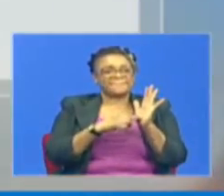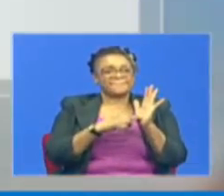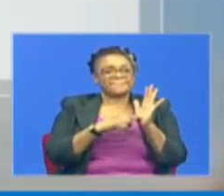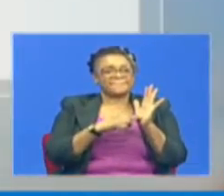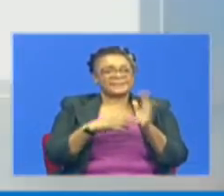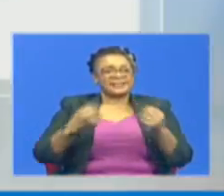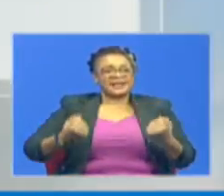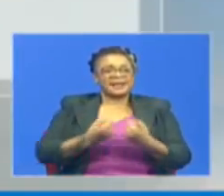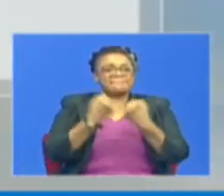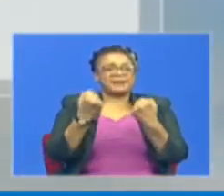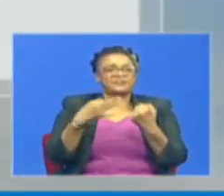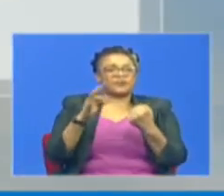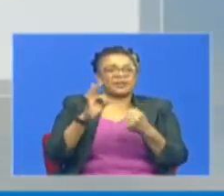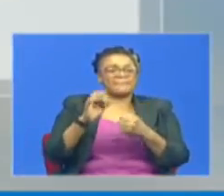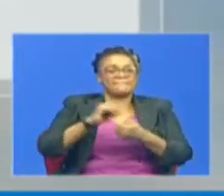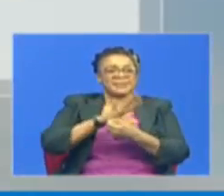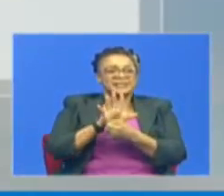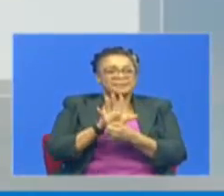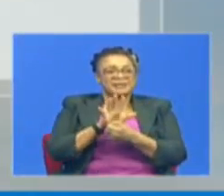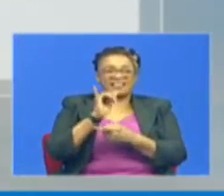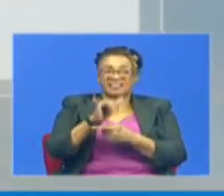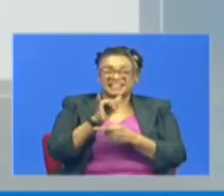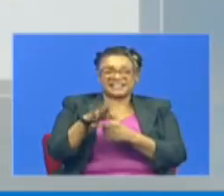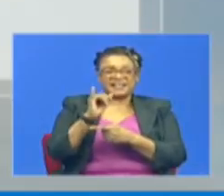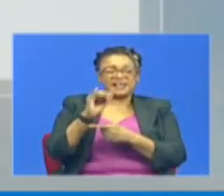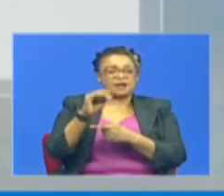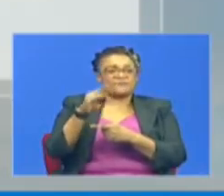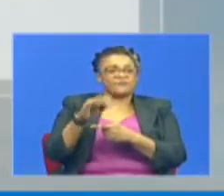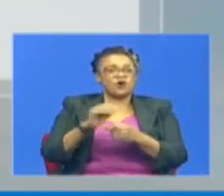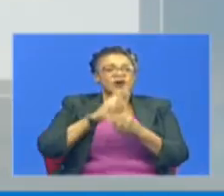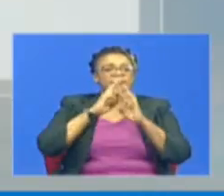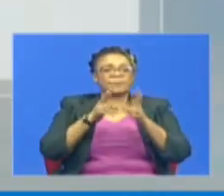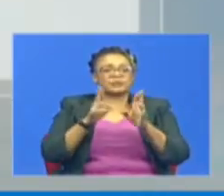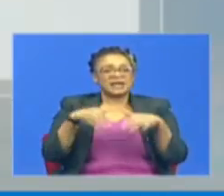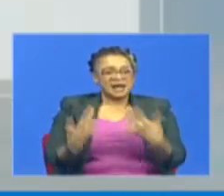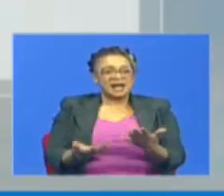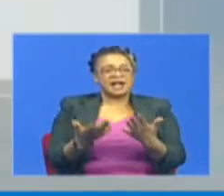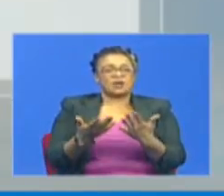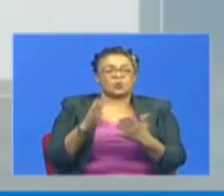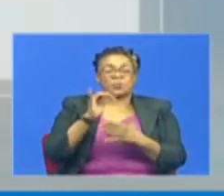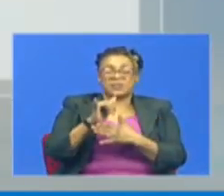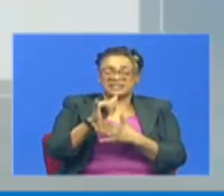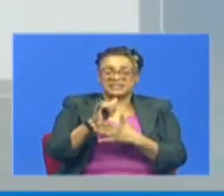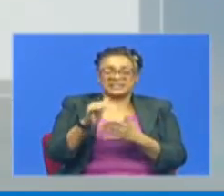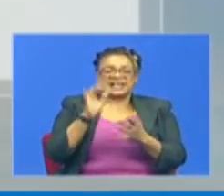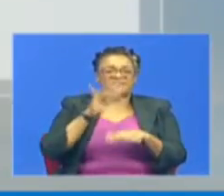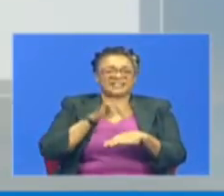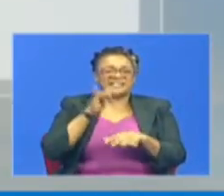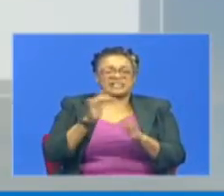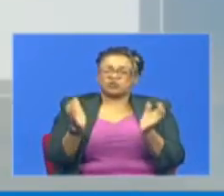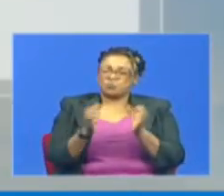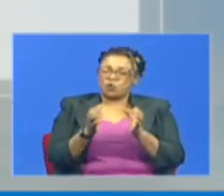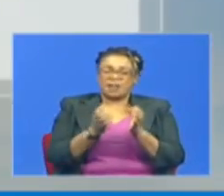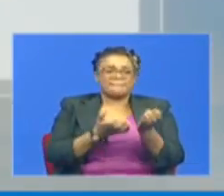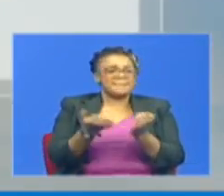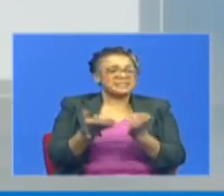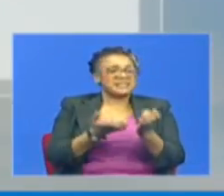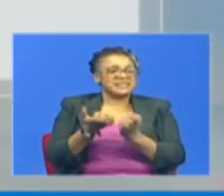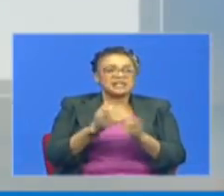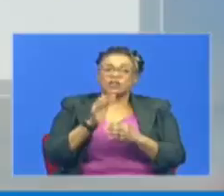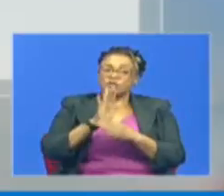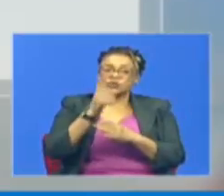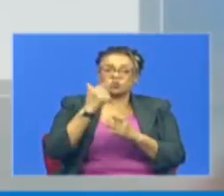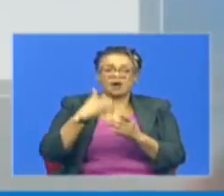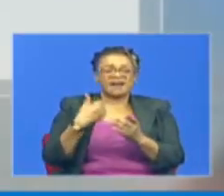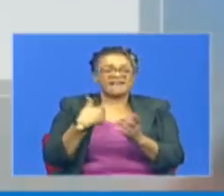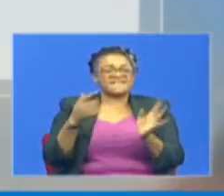the pandemic, and this is an Ipsos report, which is on how COVID-19 pandemic is affecting small businesses. Those that have had significant